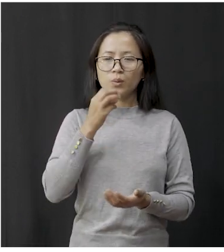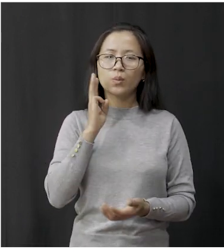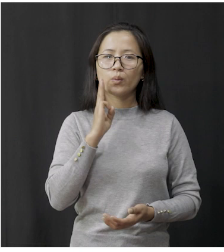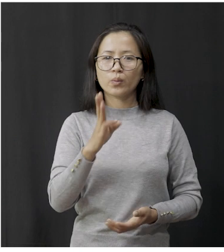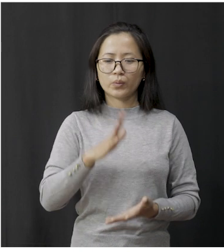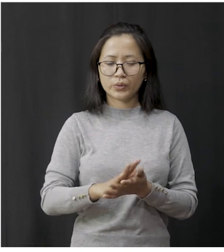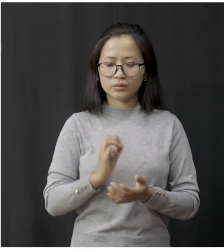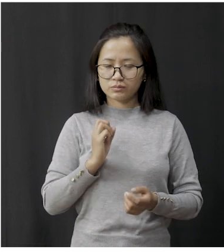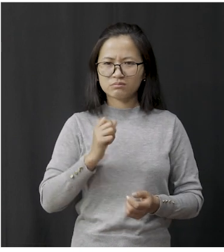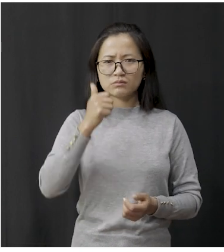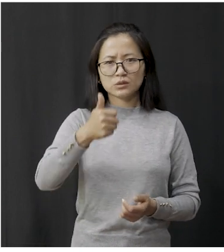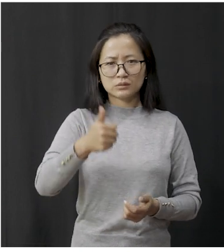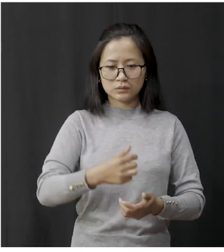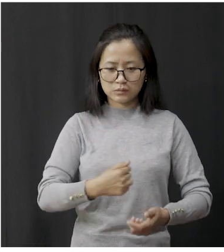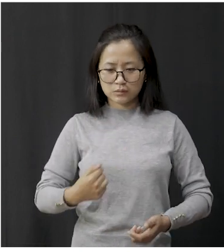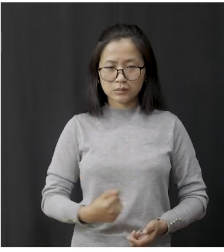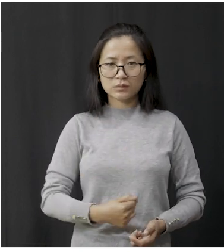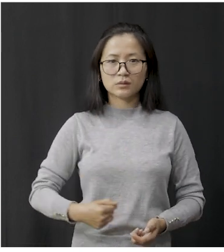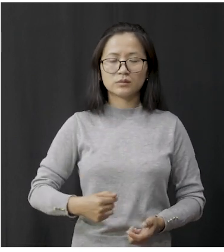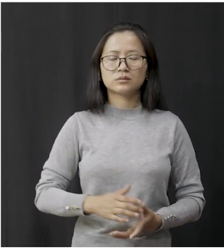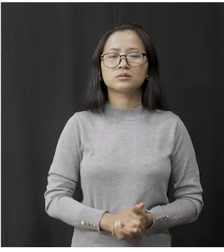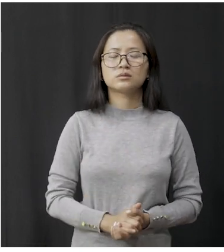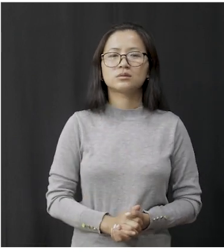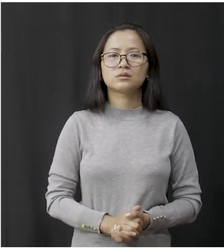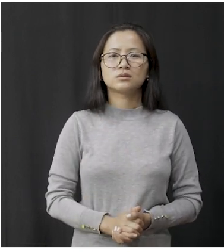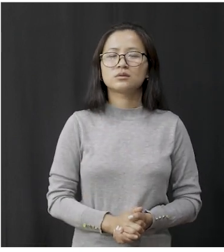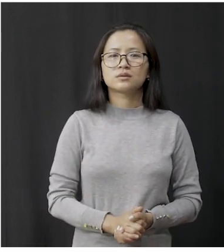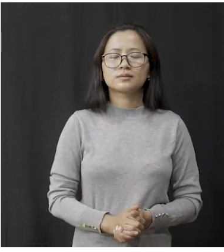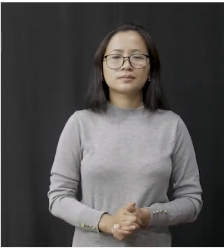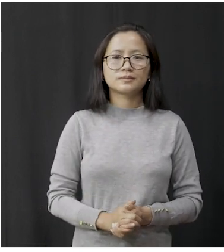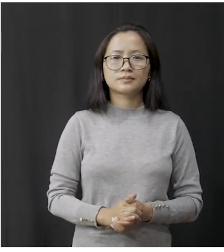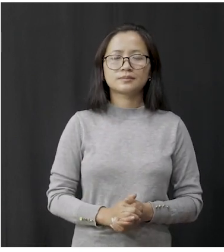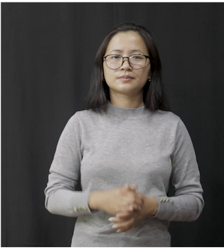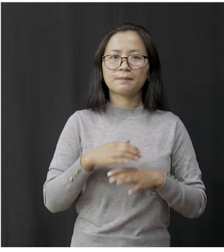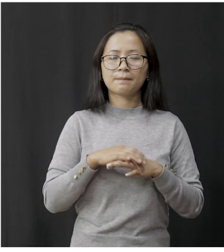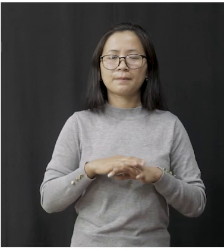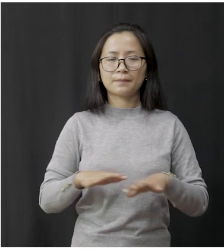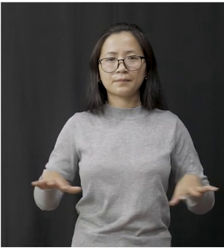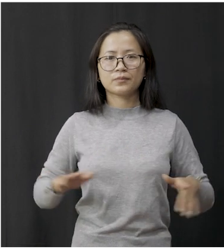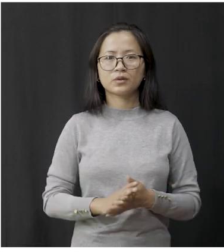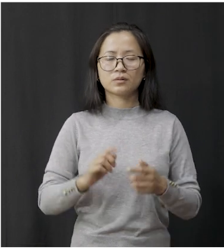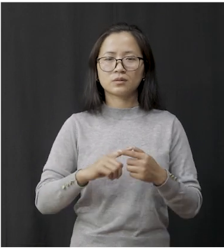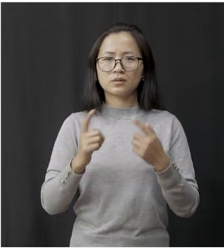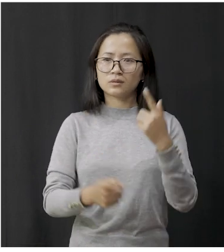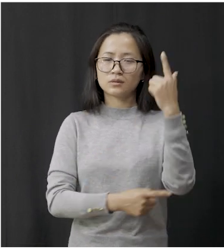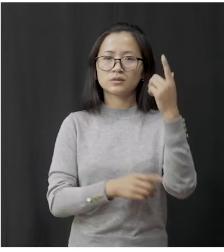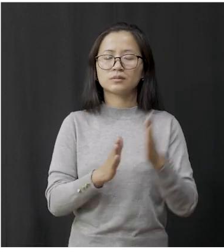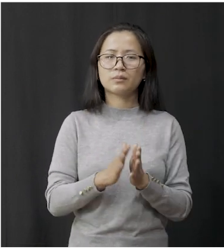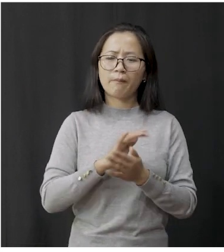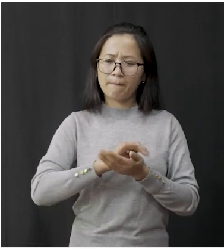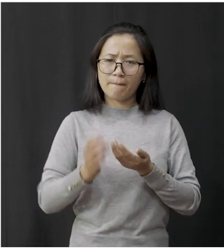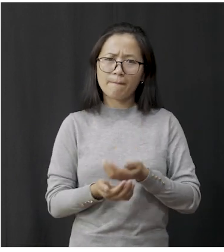well digested. Okay? Okay, so students, now the last and the most